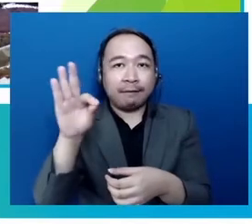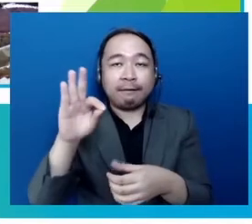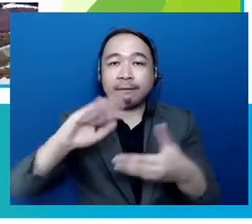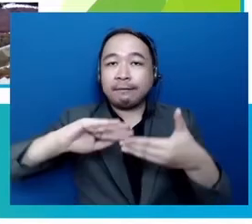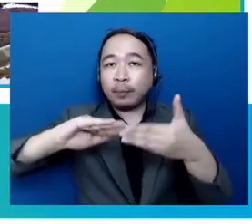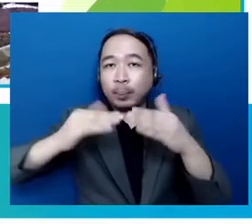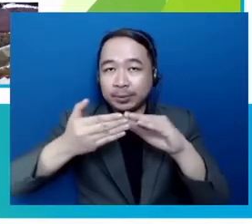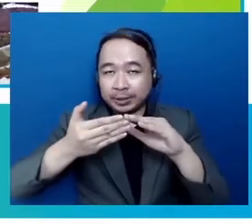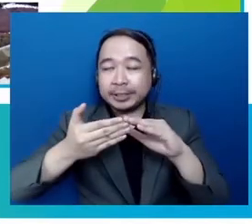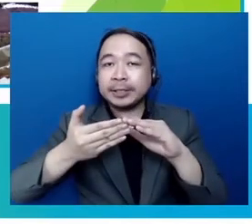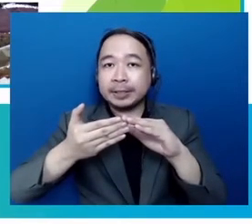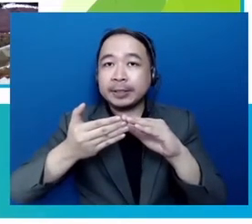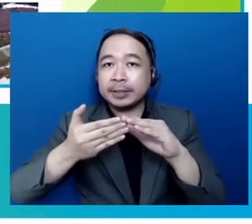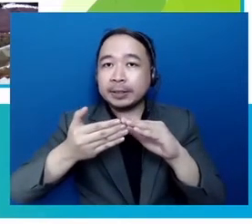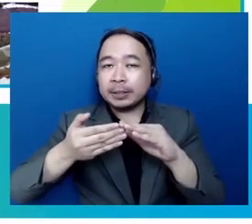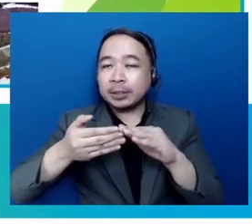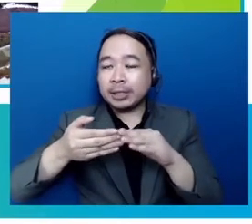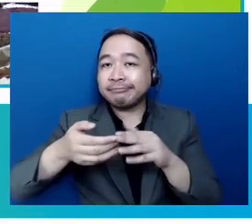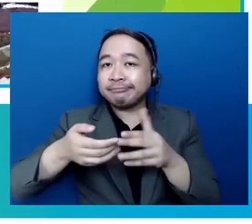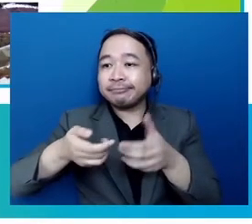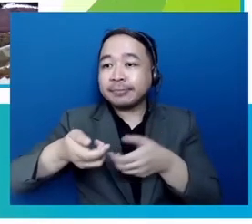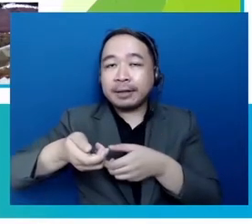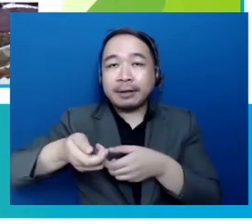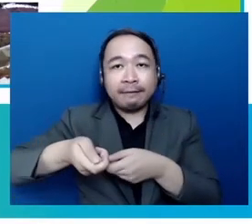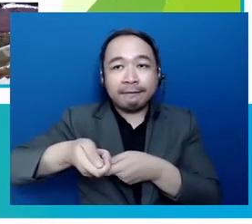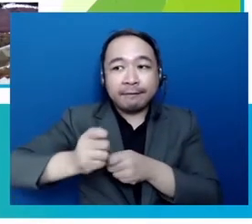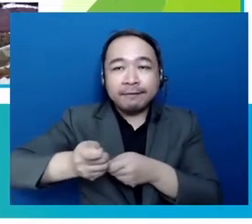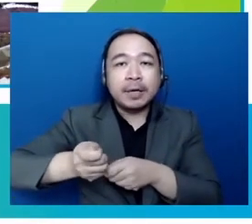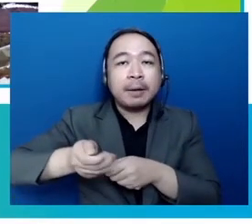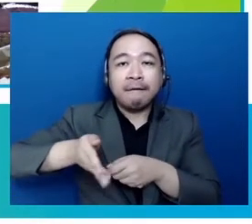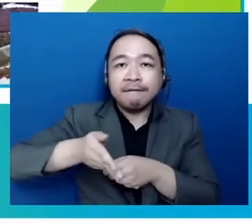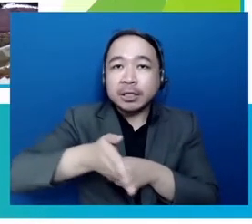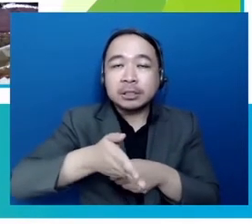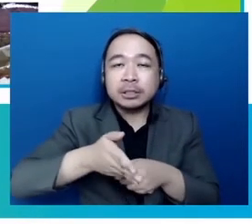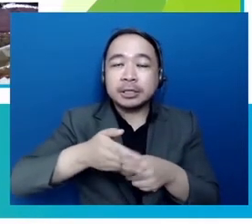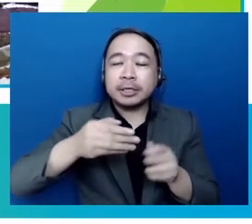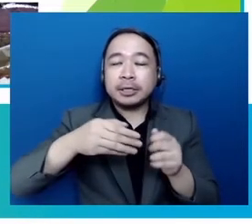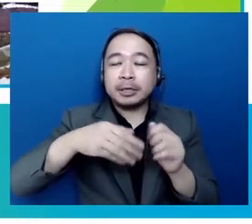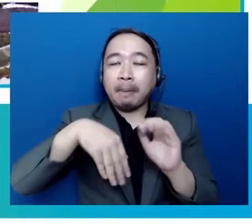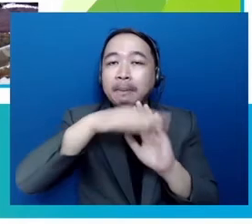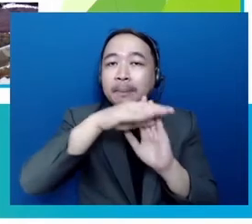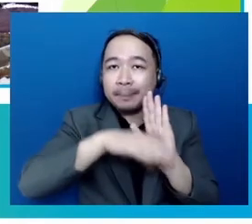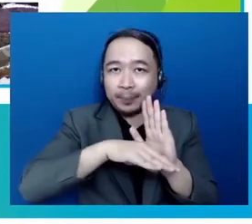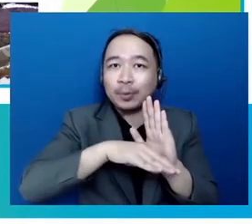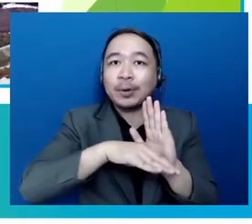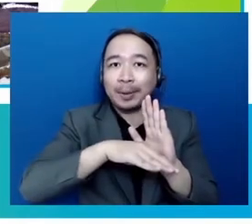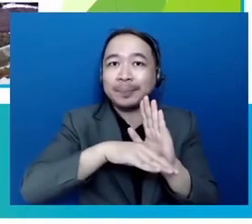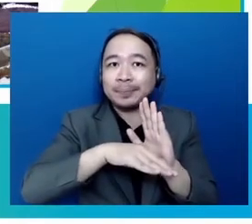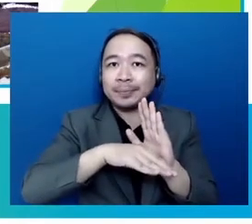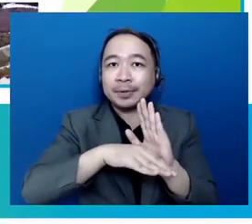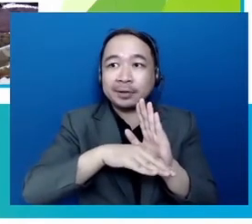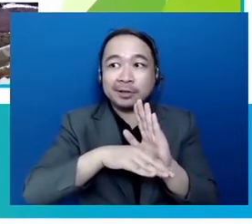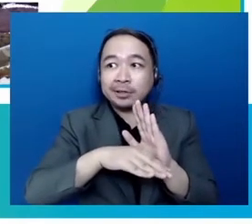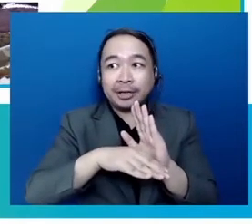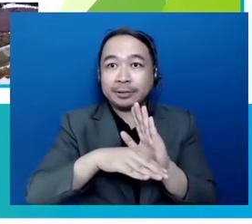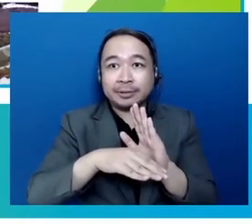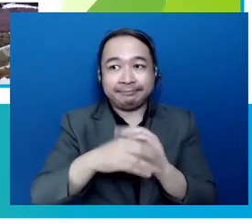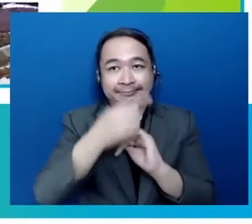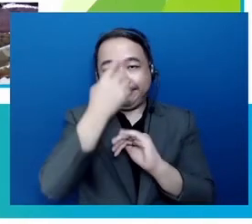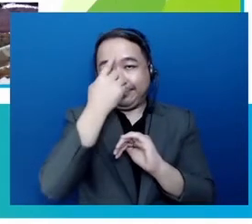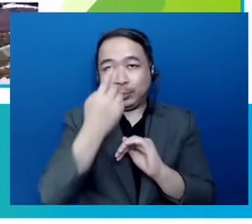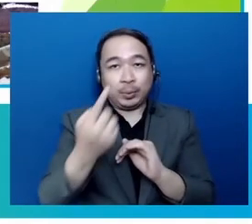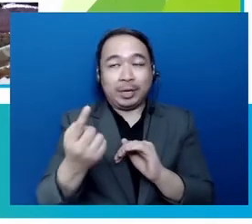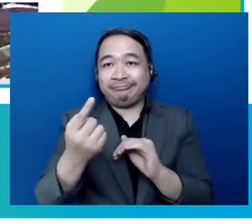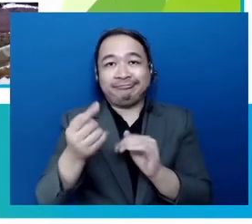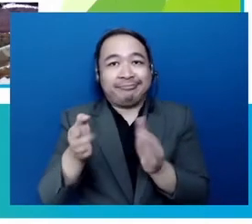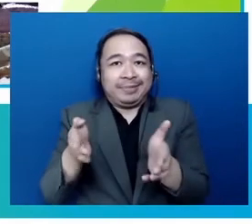community-based fisheries management program, so it is really not a standalone microfinance project,